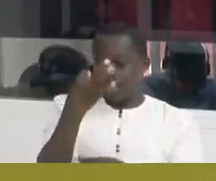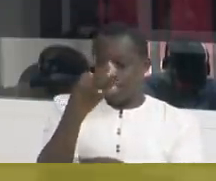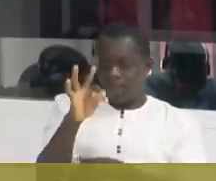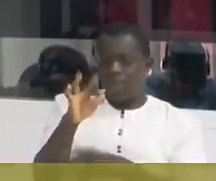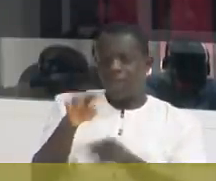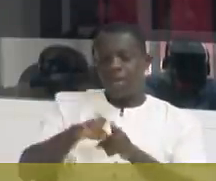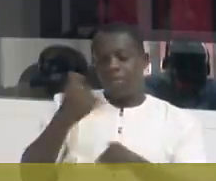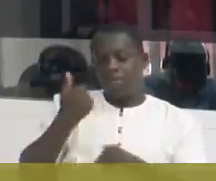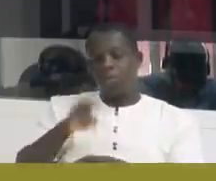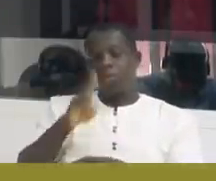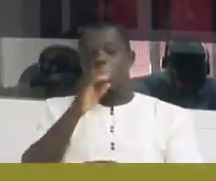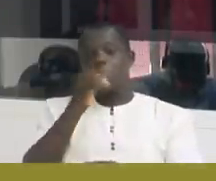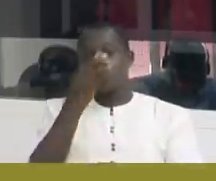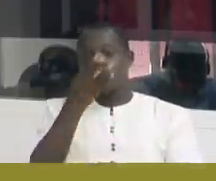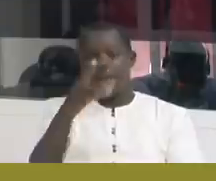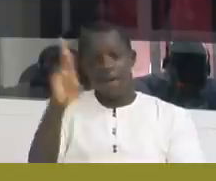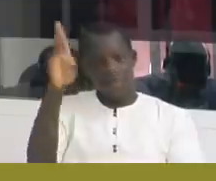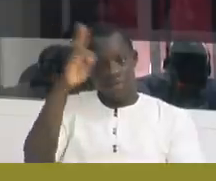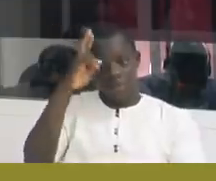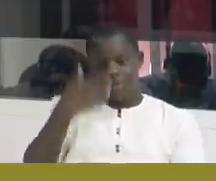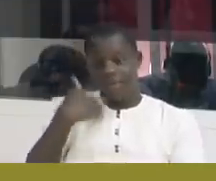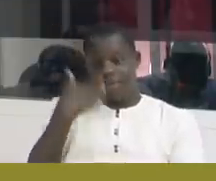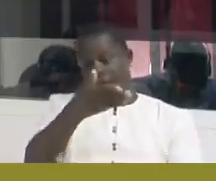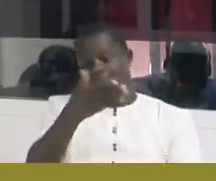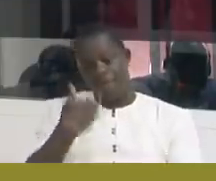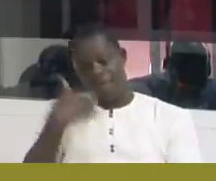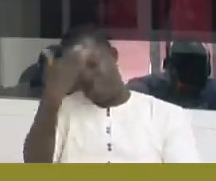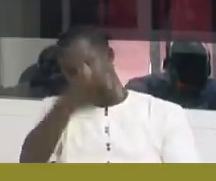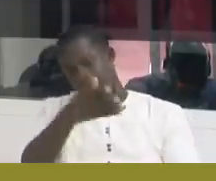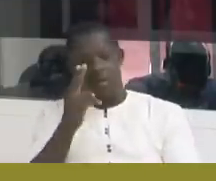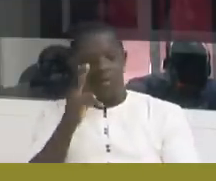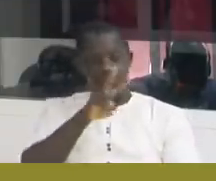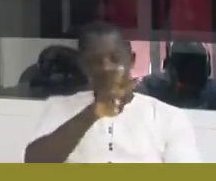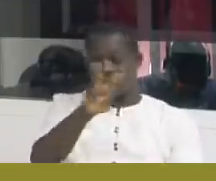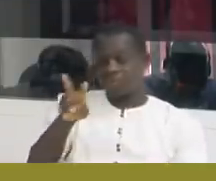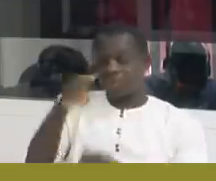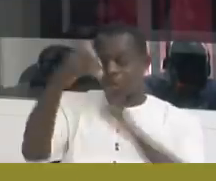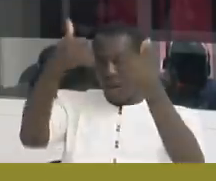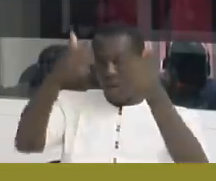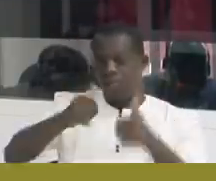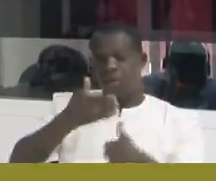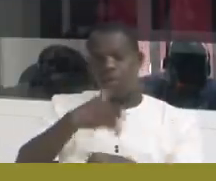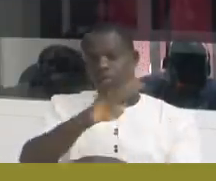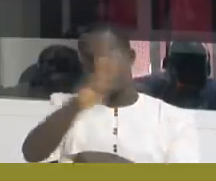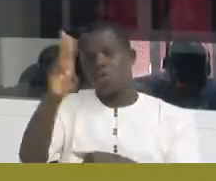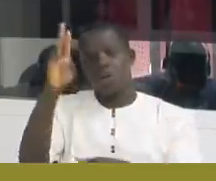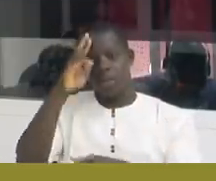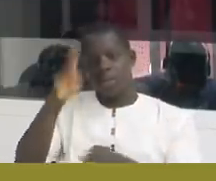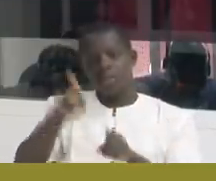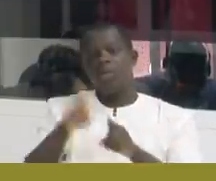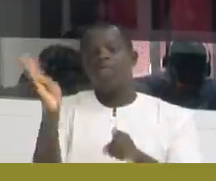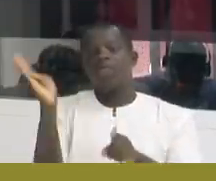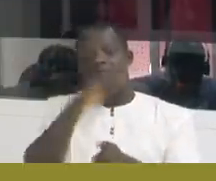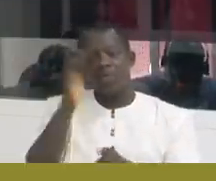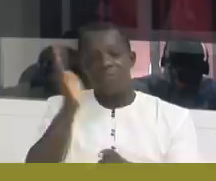have a reason to know, they were present there, they saw it happen, they have no reason to lie against you,